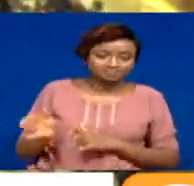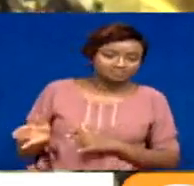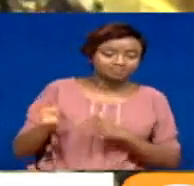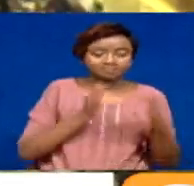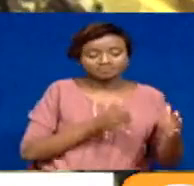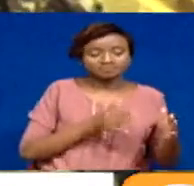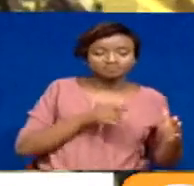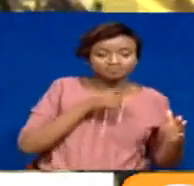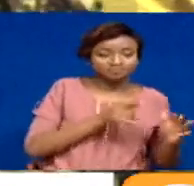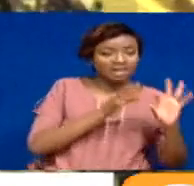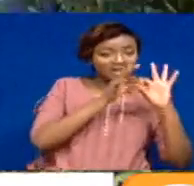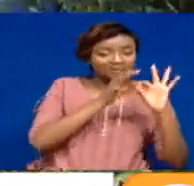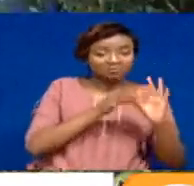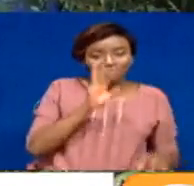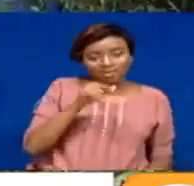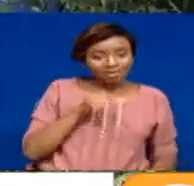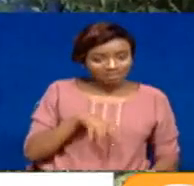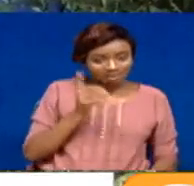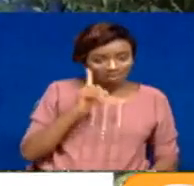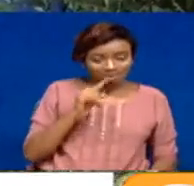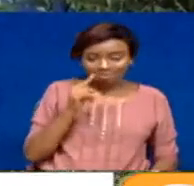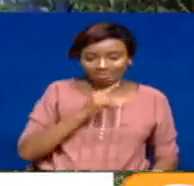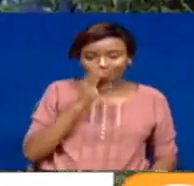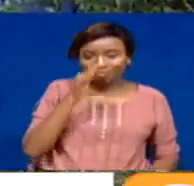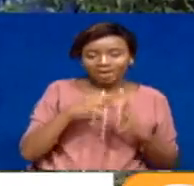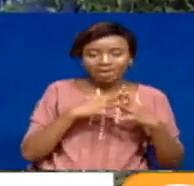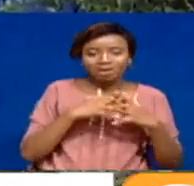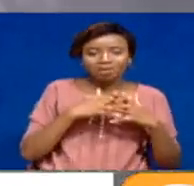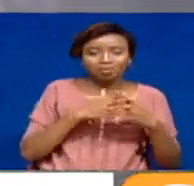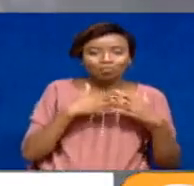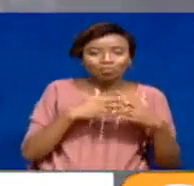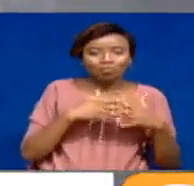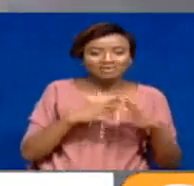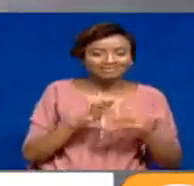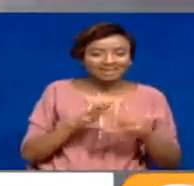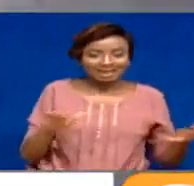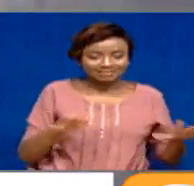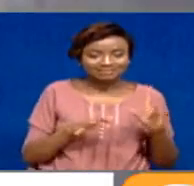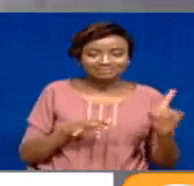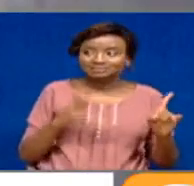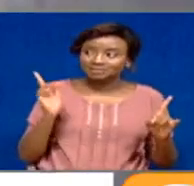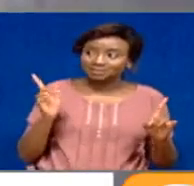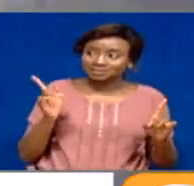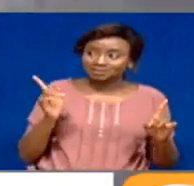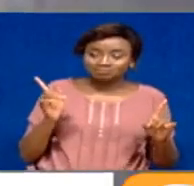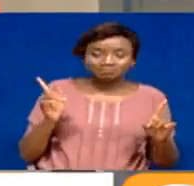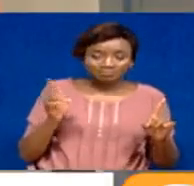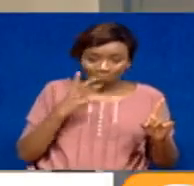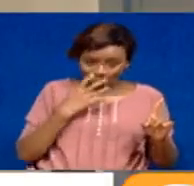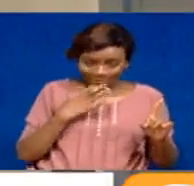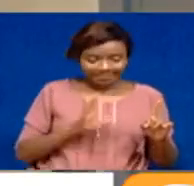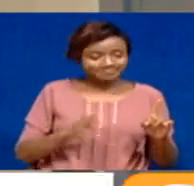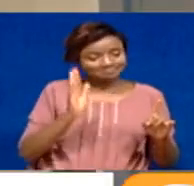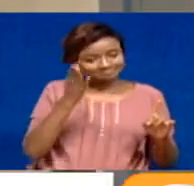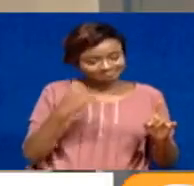coalition, Nairobi is a crowded race. On one hand, Westlands MP team Wanyonyi is seeking to run for governor on an ODM ticket. On